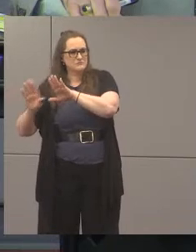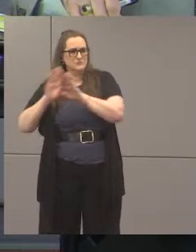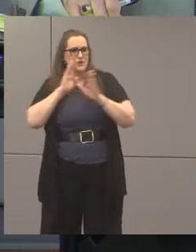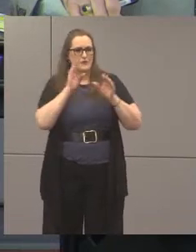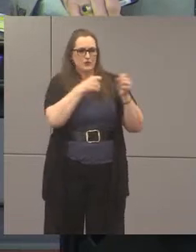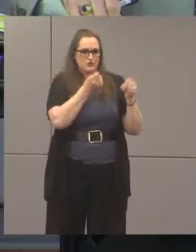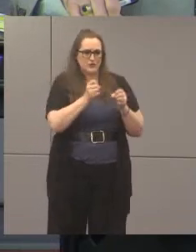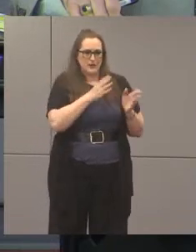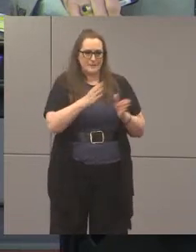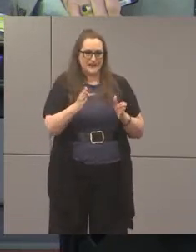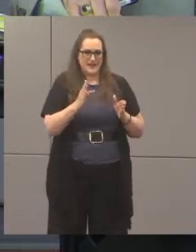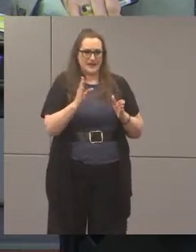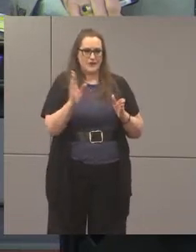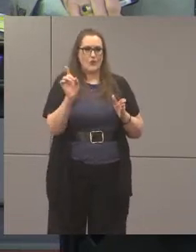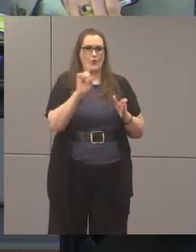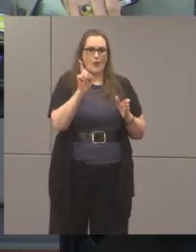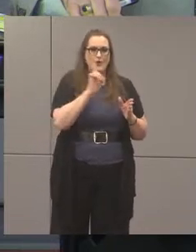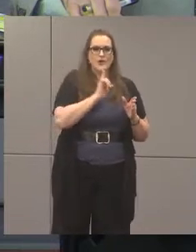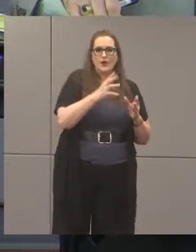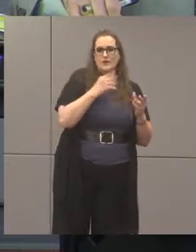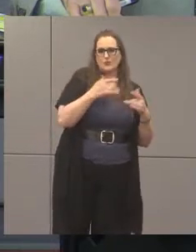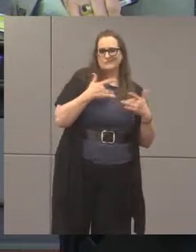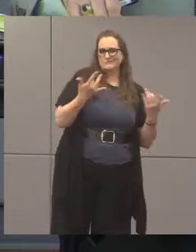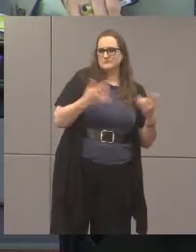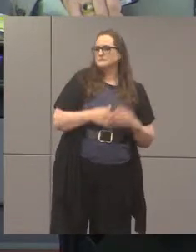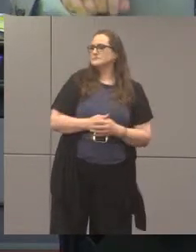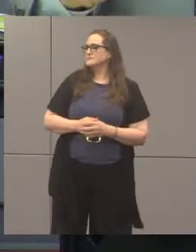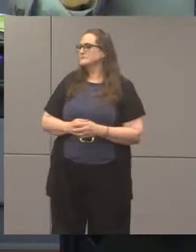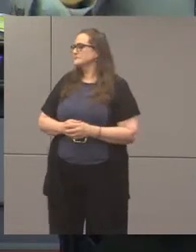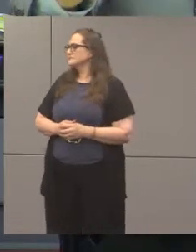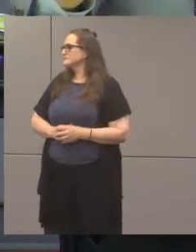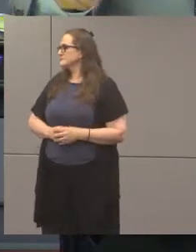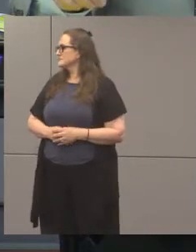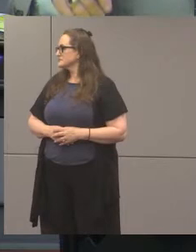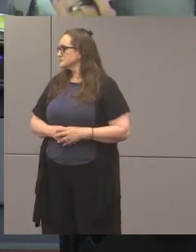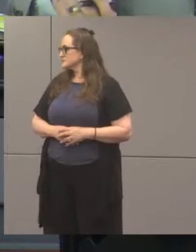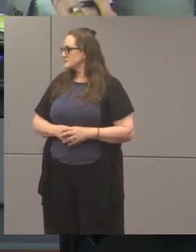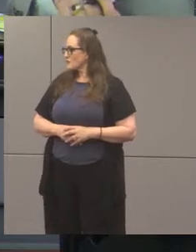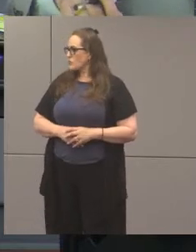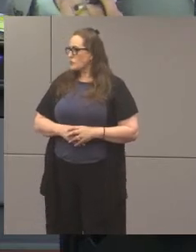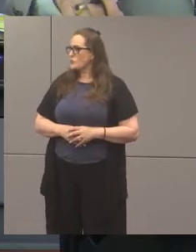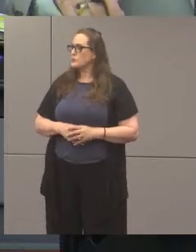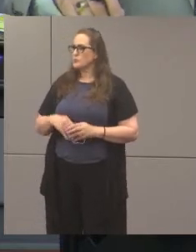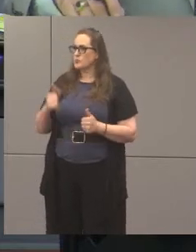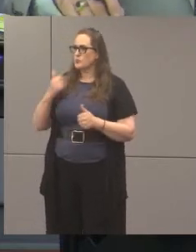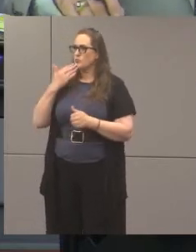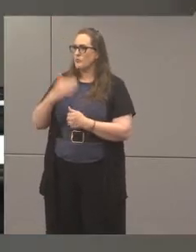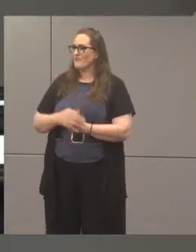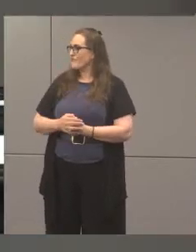strategic plan, Sure. where we are with it and the fantastic. highlights. Great. Thank you.